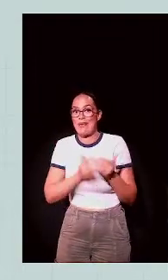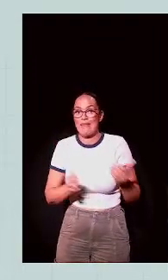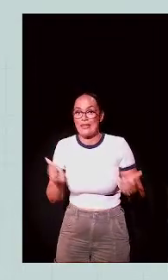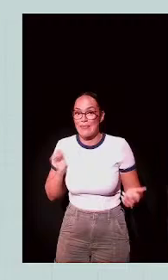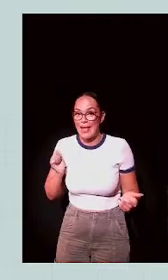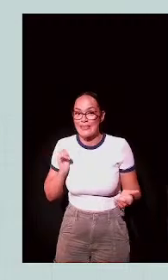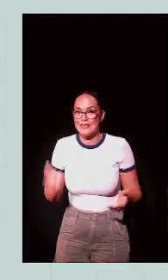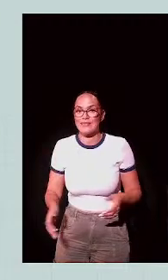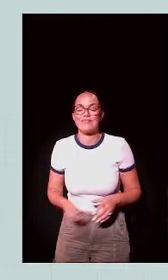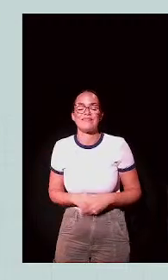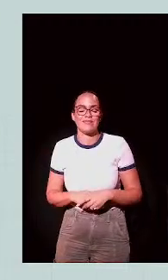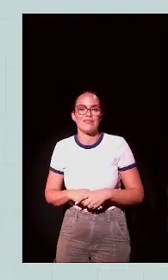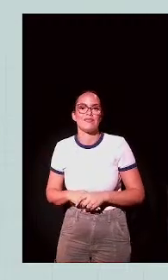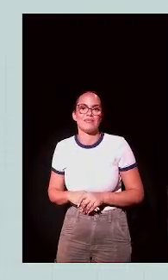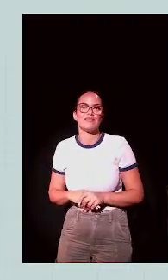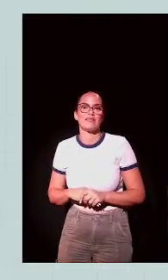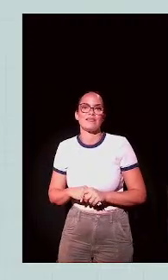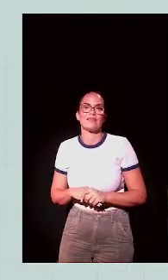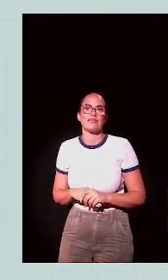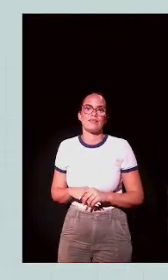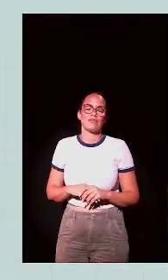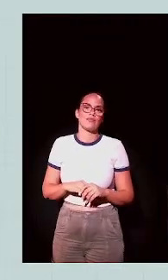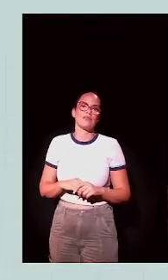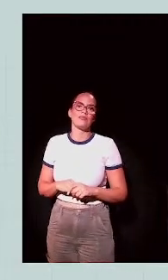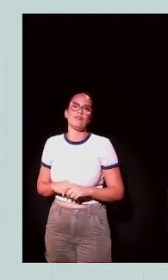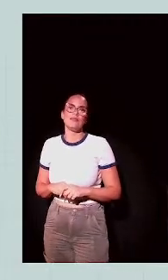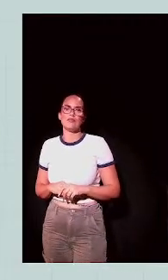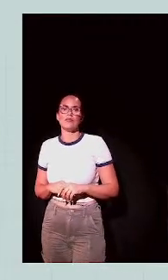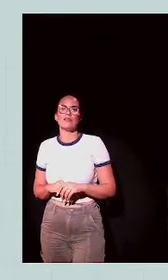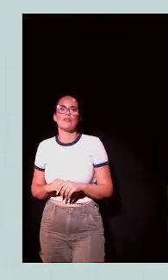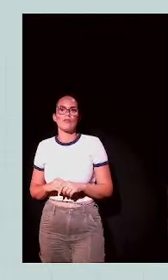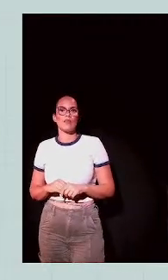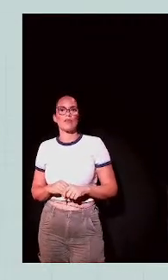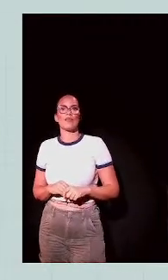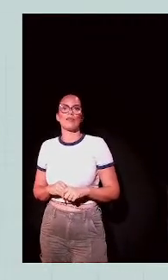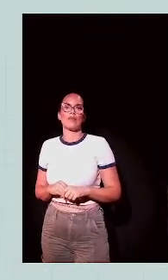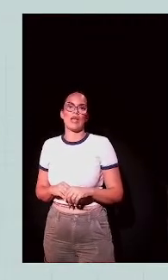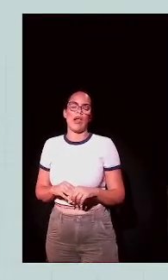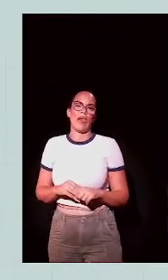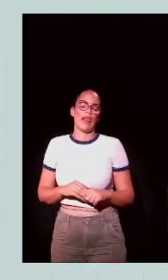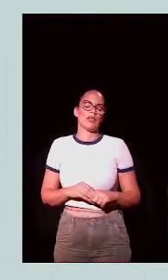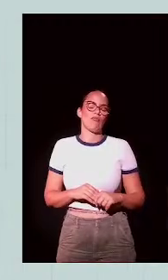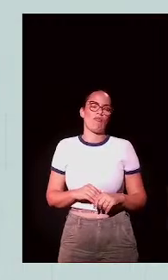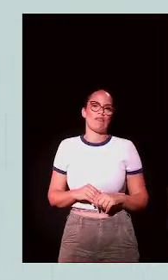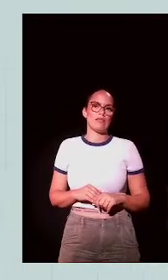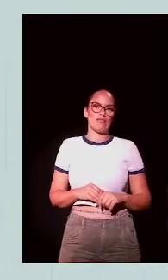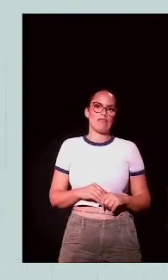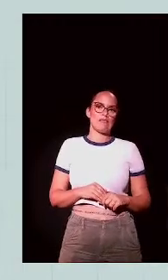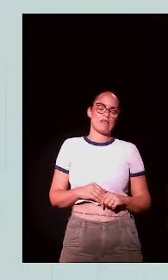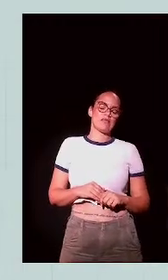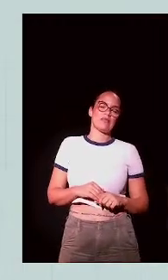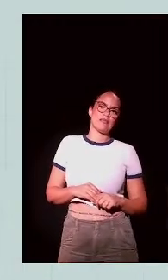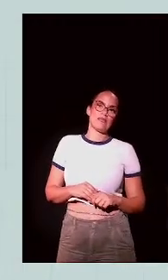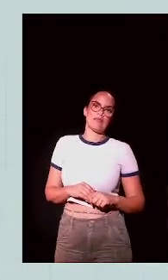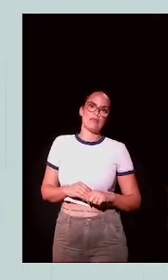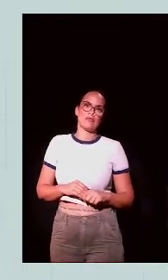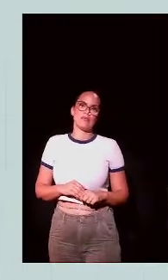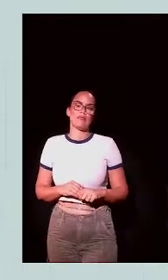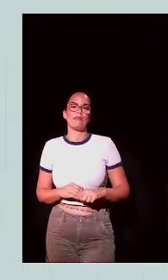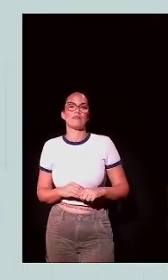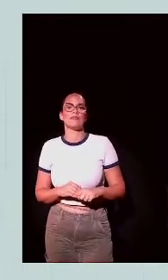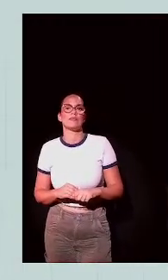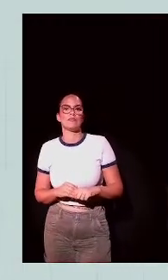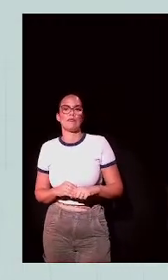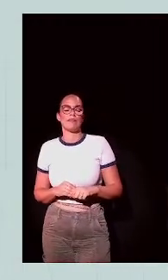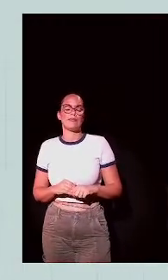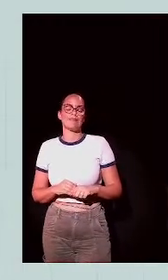to do. They typically do more than one thing in a way that maybe they don't in a more fixed semi-modular synth or or a kind of